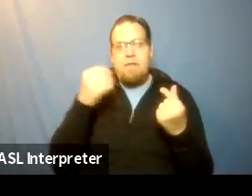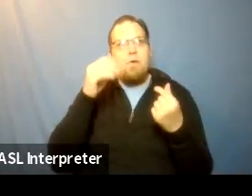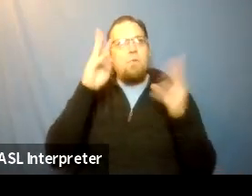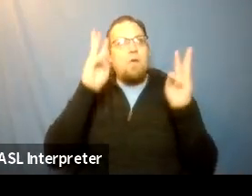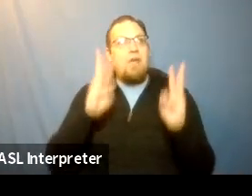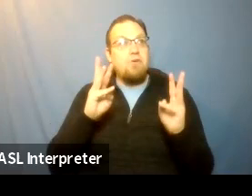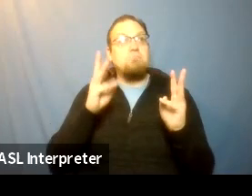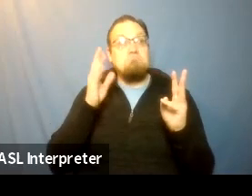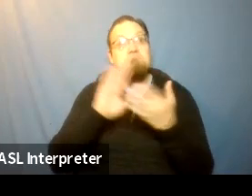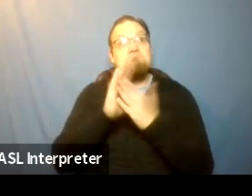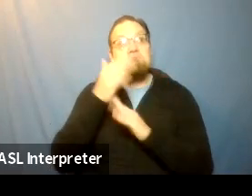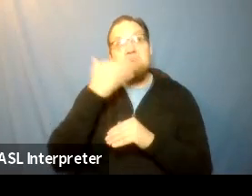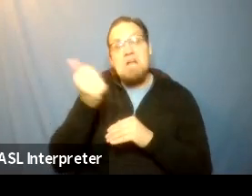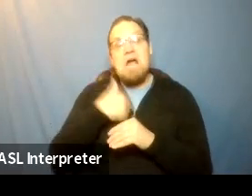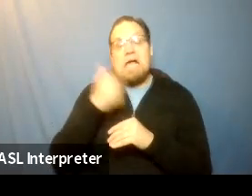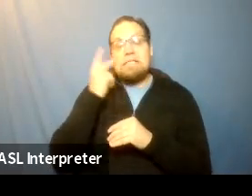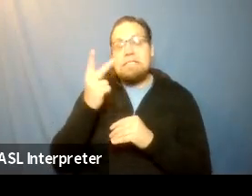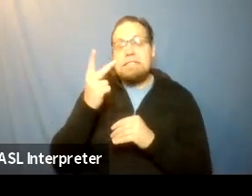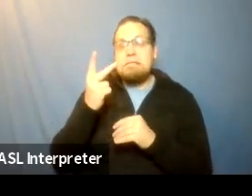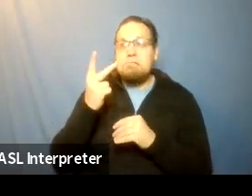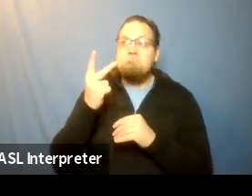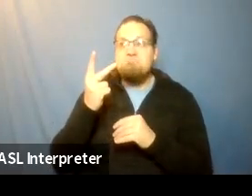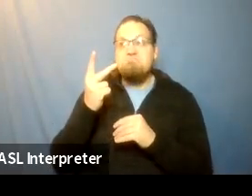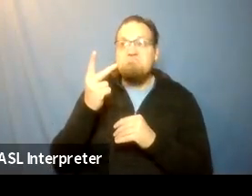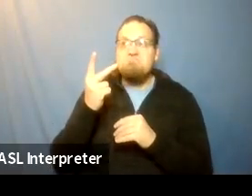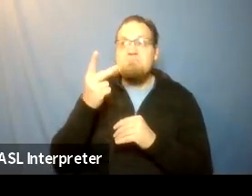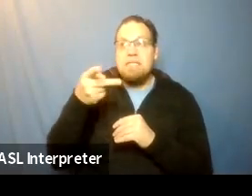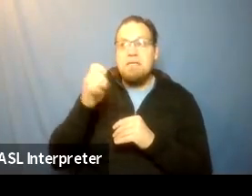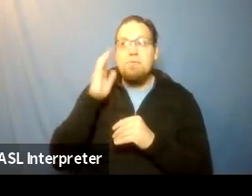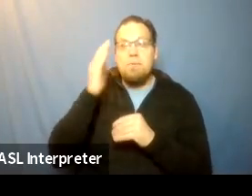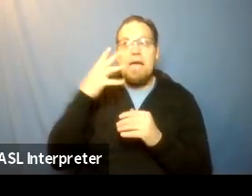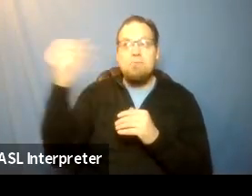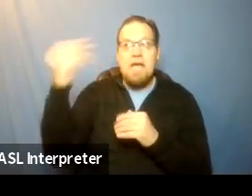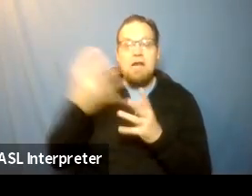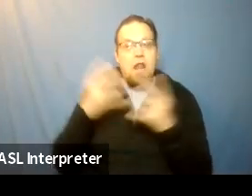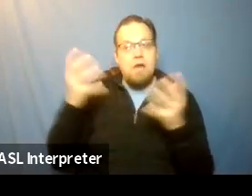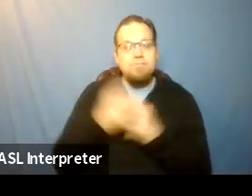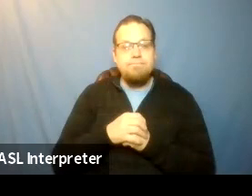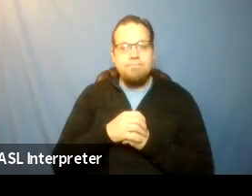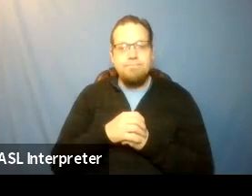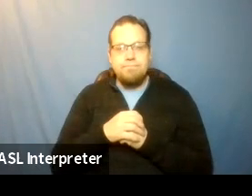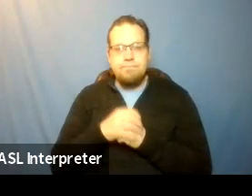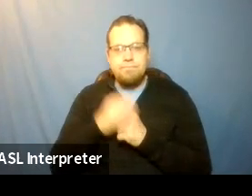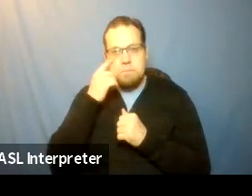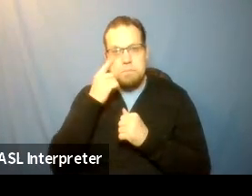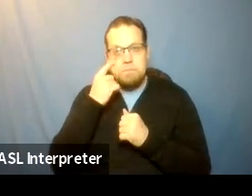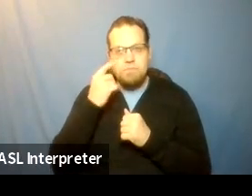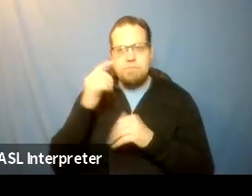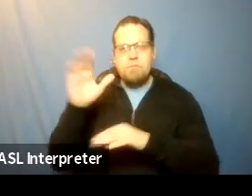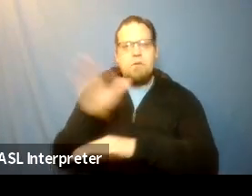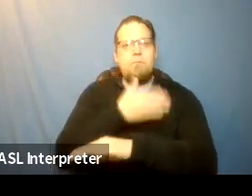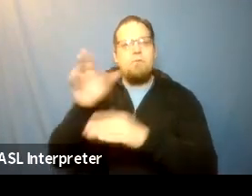fortunately getting better. And so I see PE classes doing a lot of things outside. Can you speak to the music